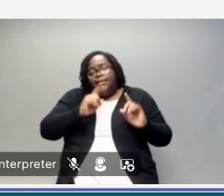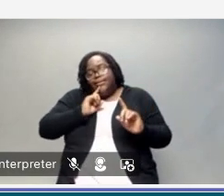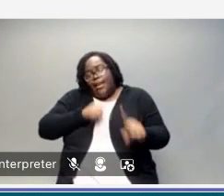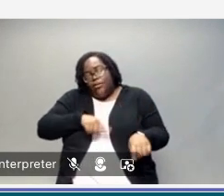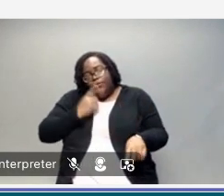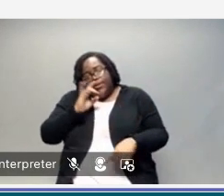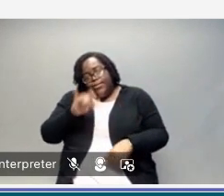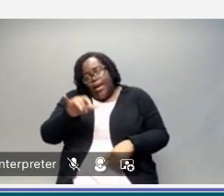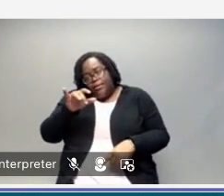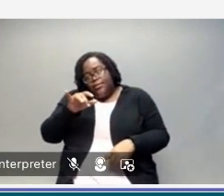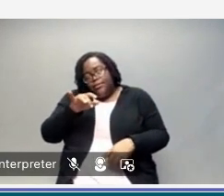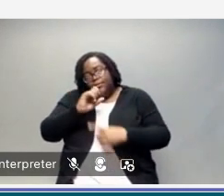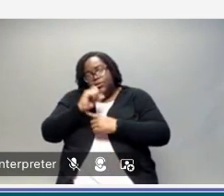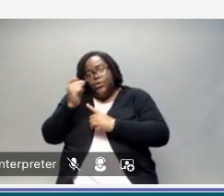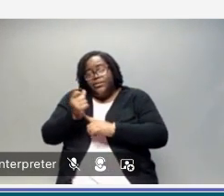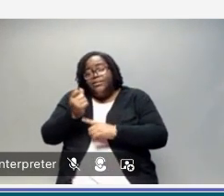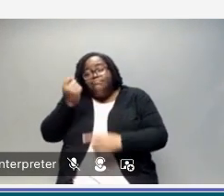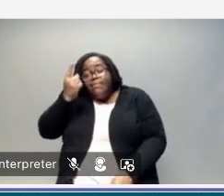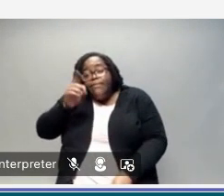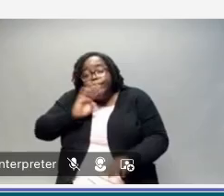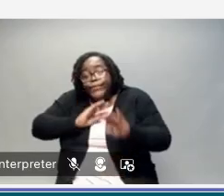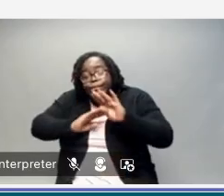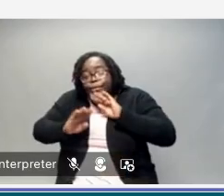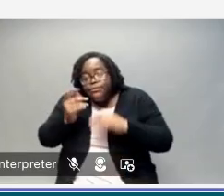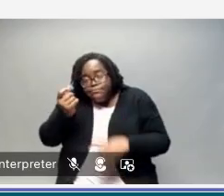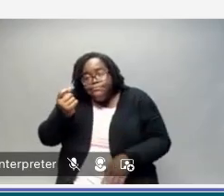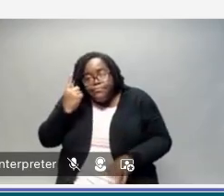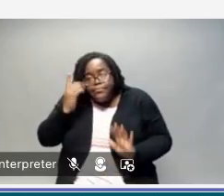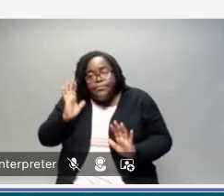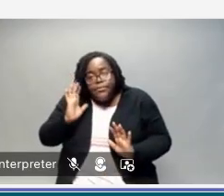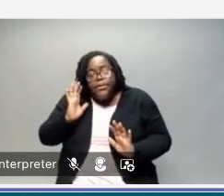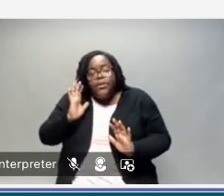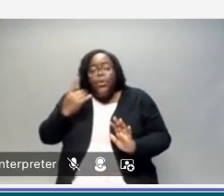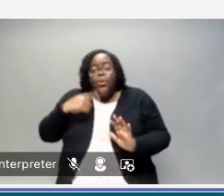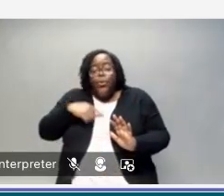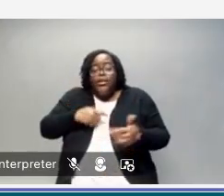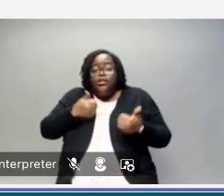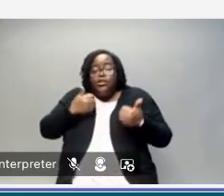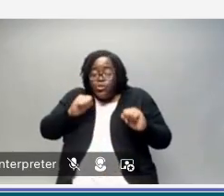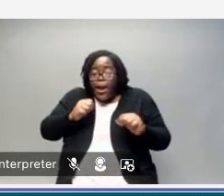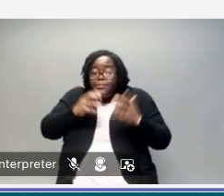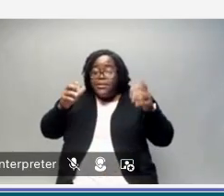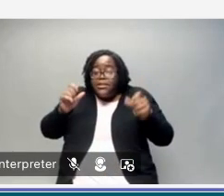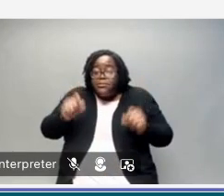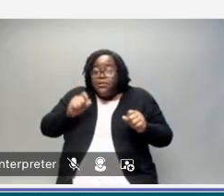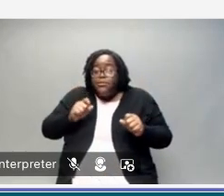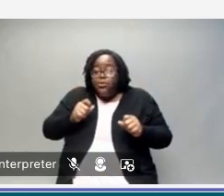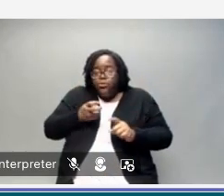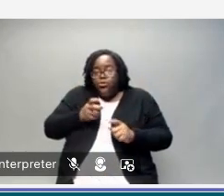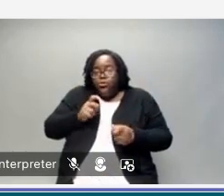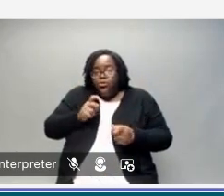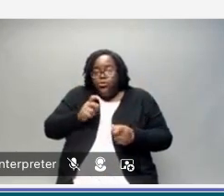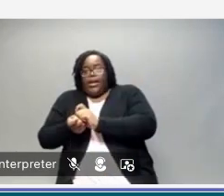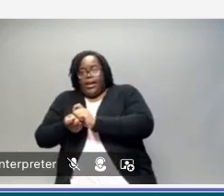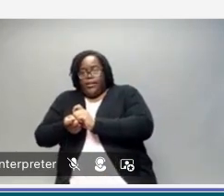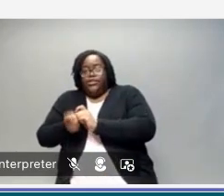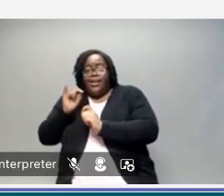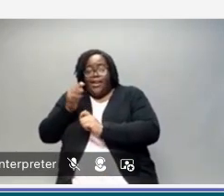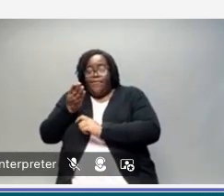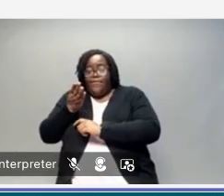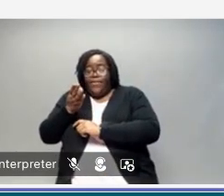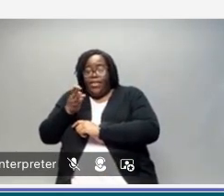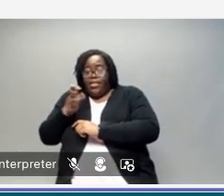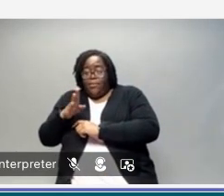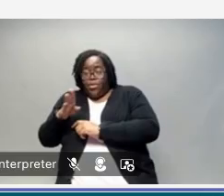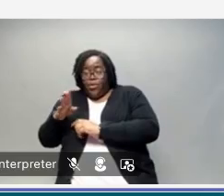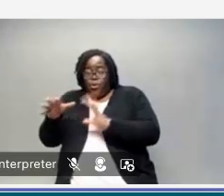there. Frustrating. And we do look, when we can, we switch customers. So if that blue line connected to the